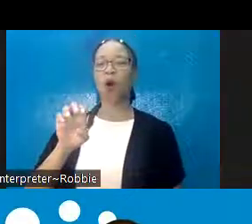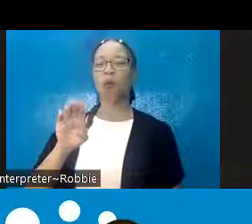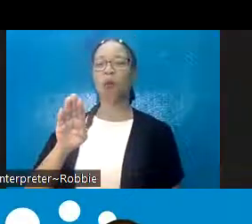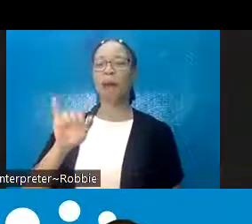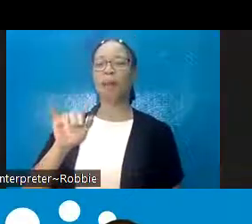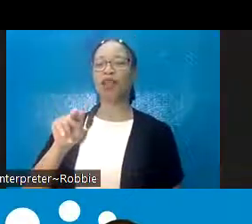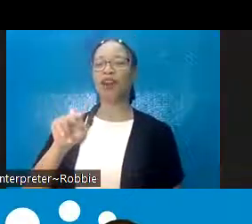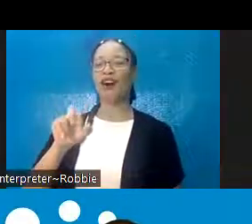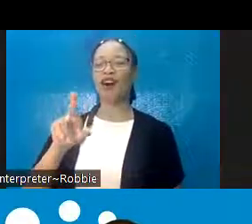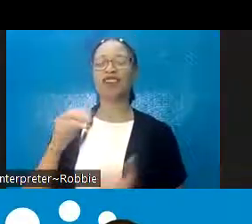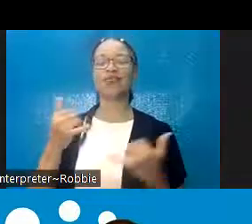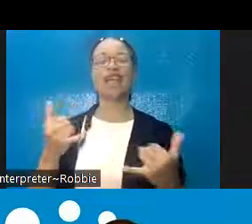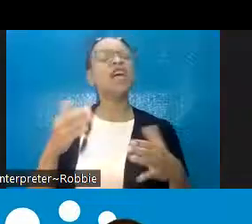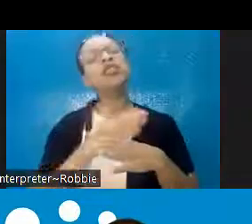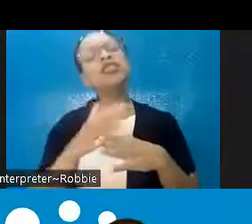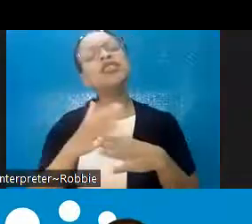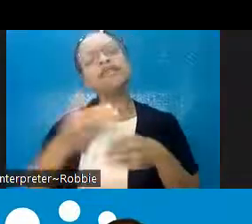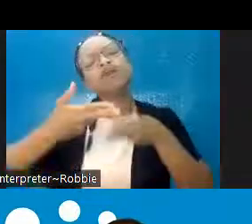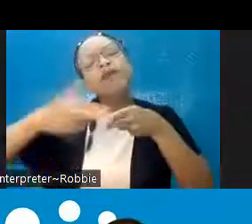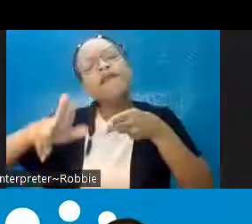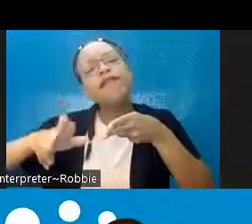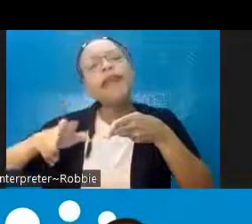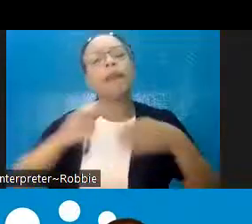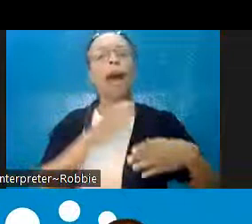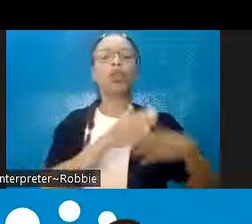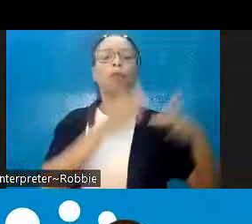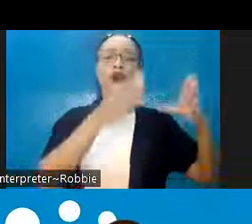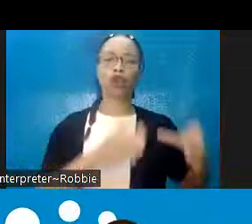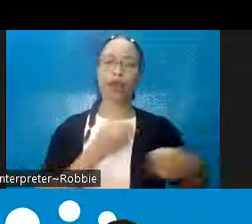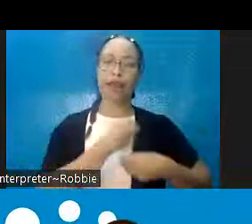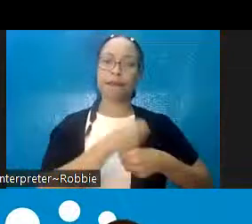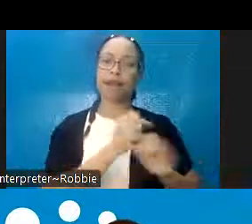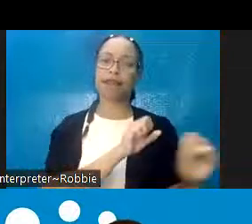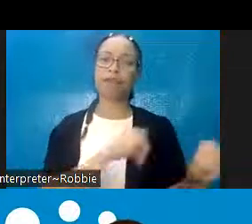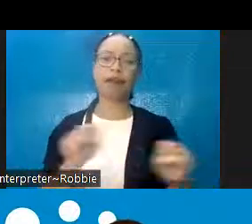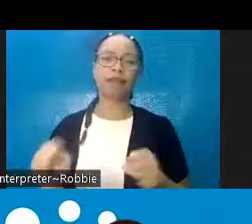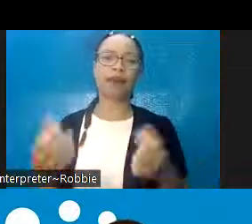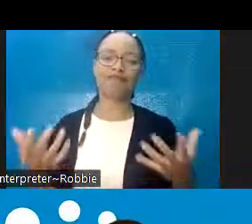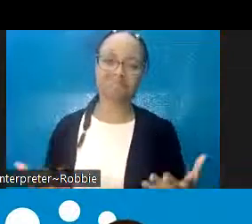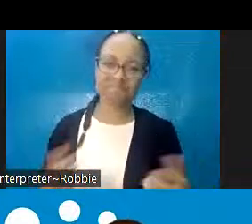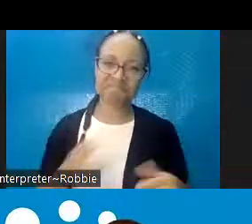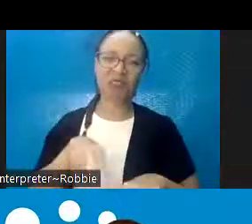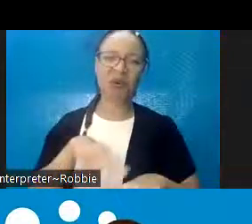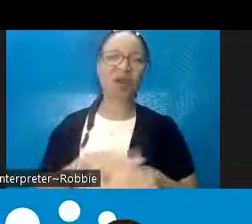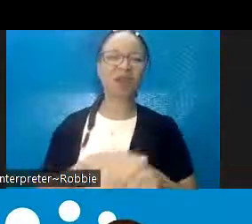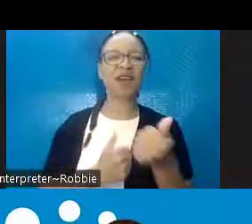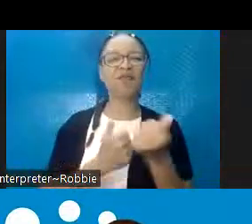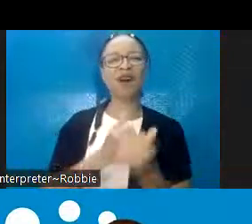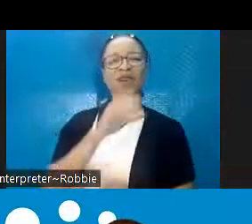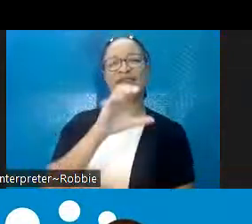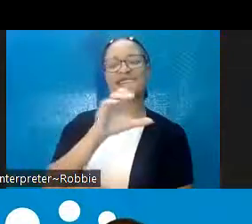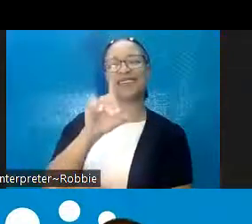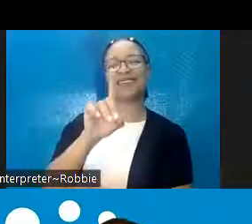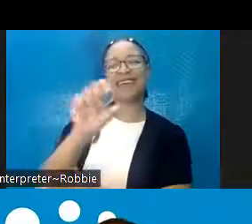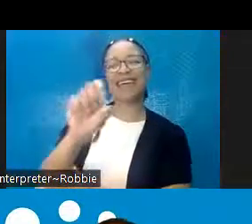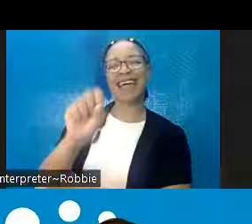wanted to just share briefly about the partners who make this possible. And that, of course, is our funder, the California Department of